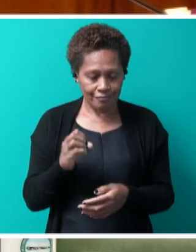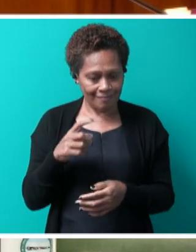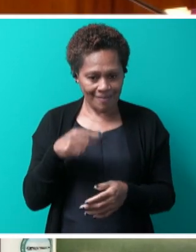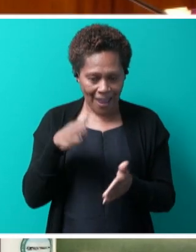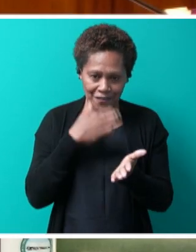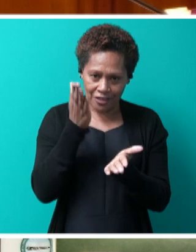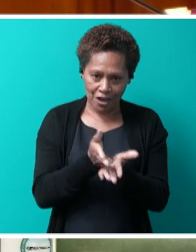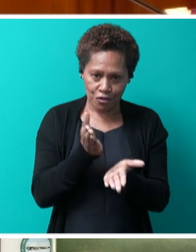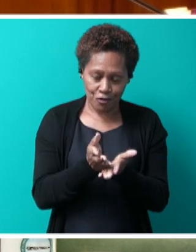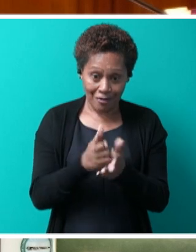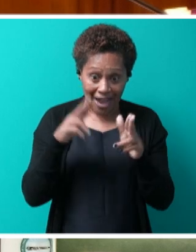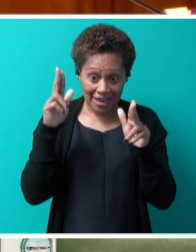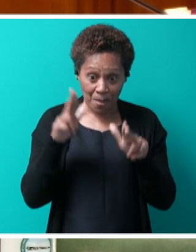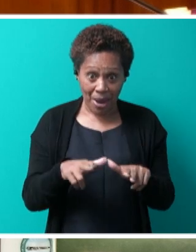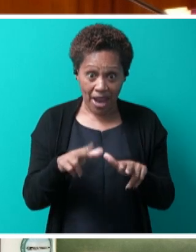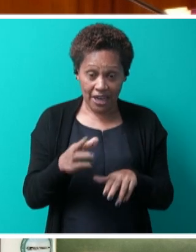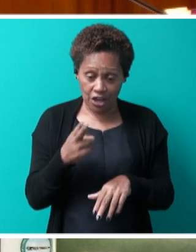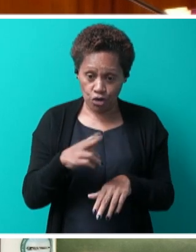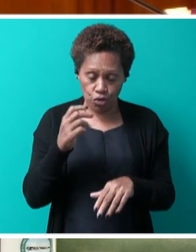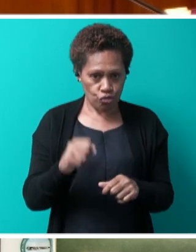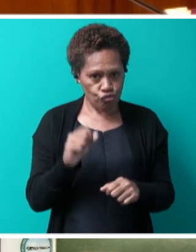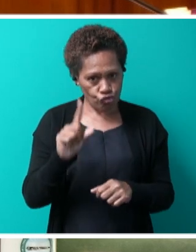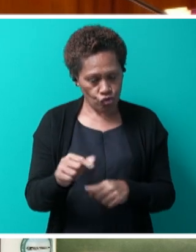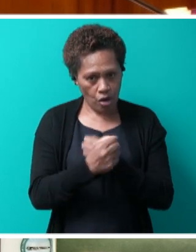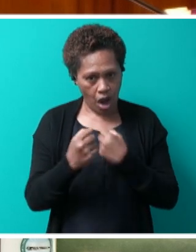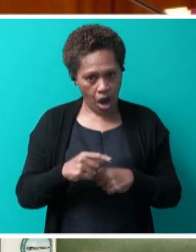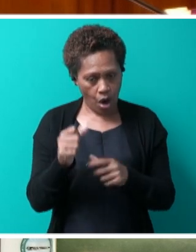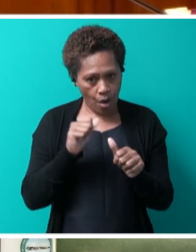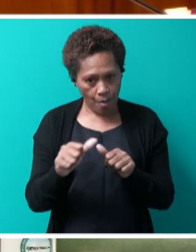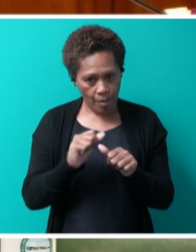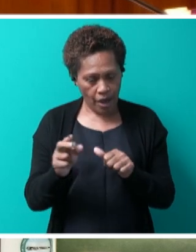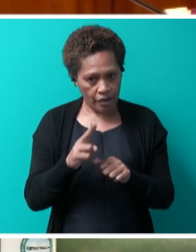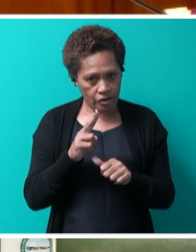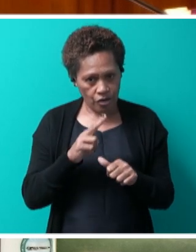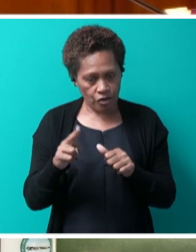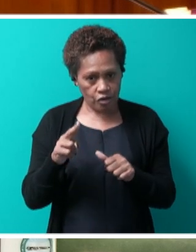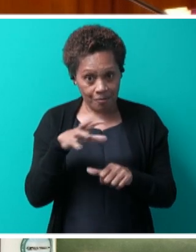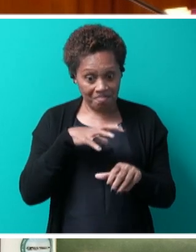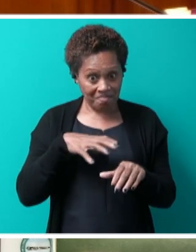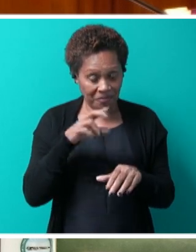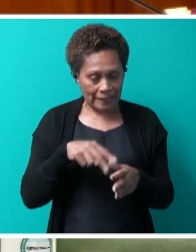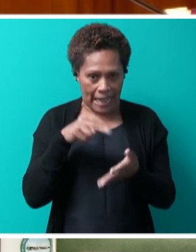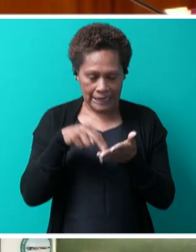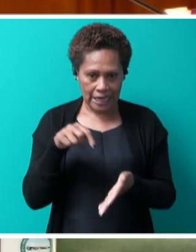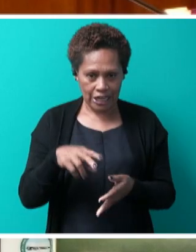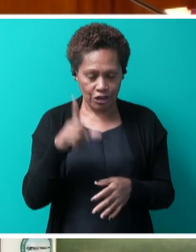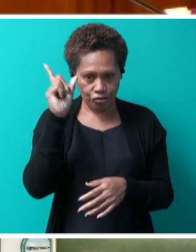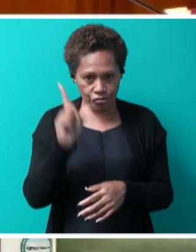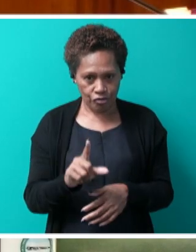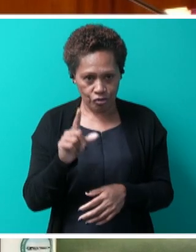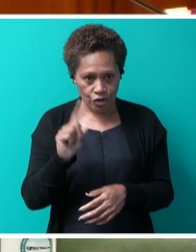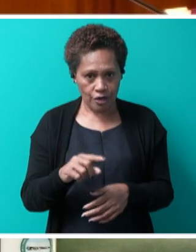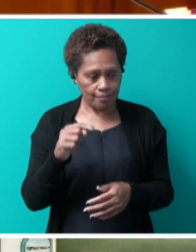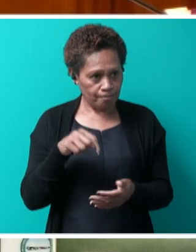mandate, we have constantly done our best to guide them to the appropriate agencies. I stand here today to assure this House that